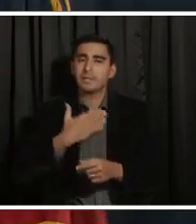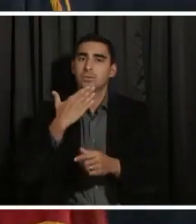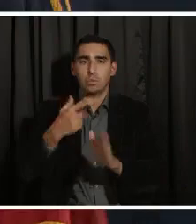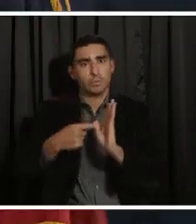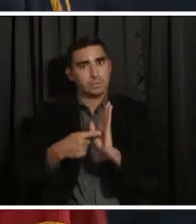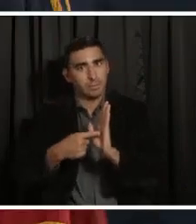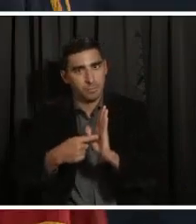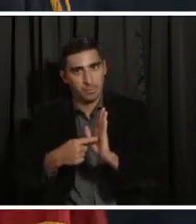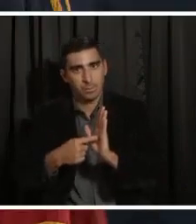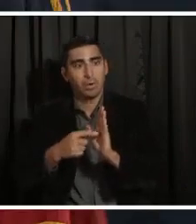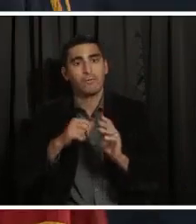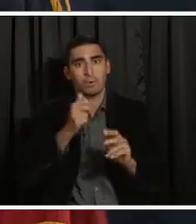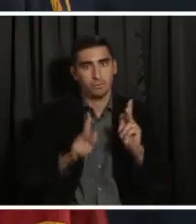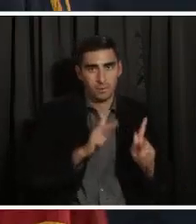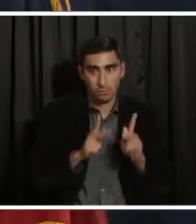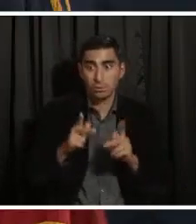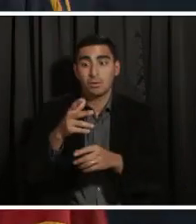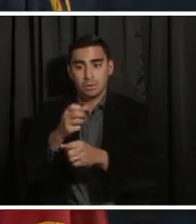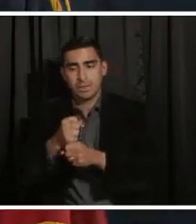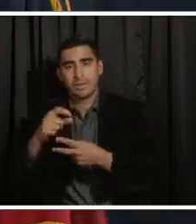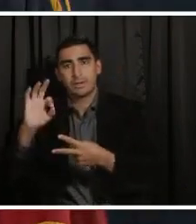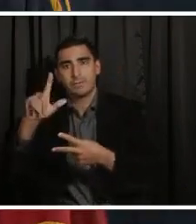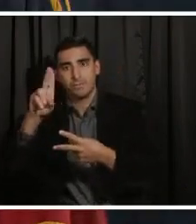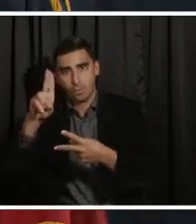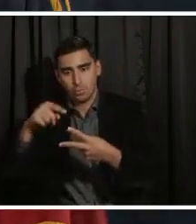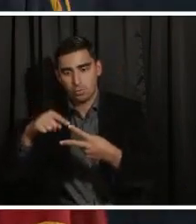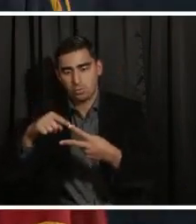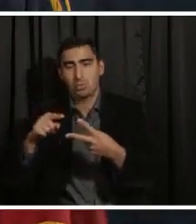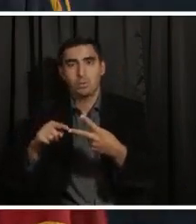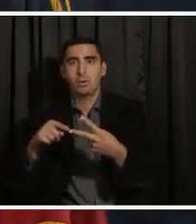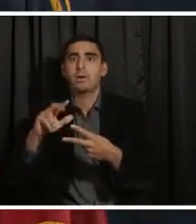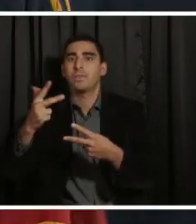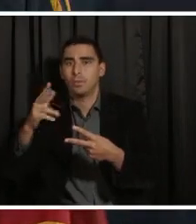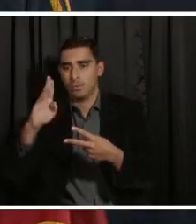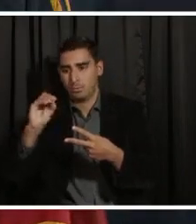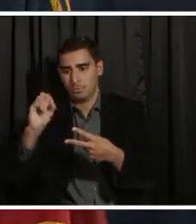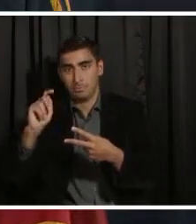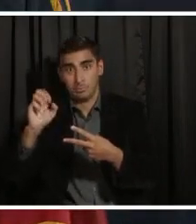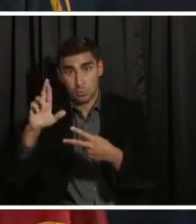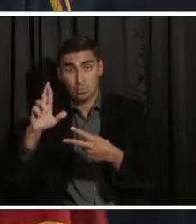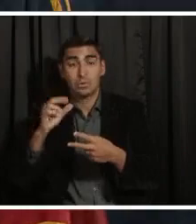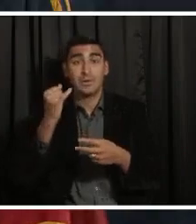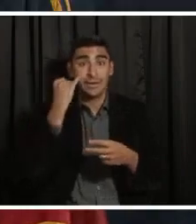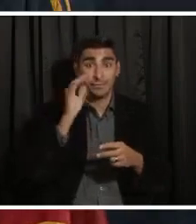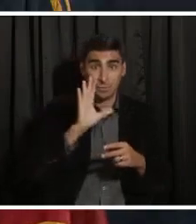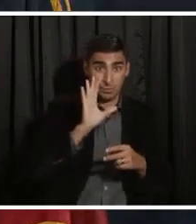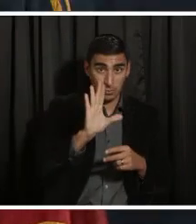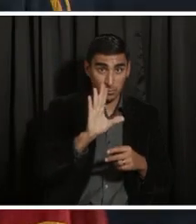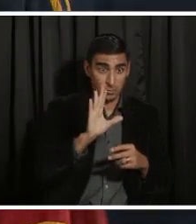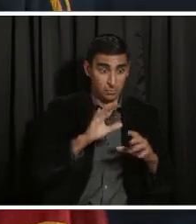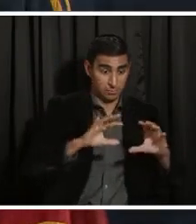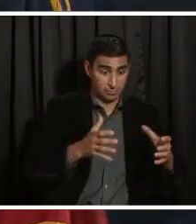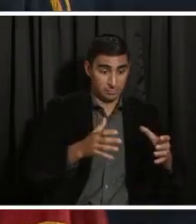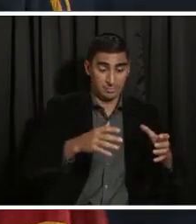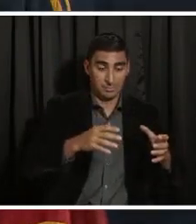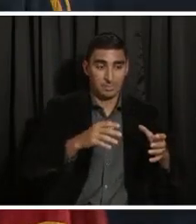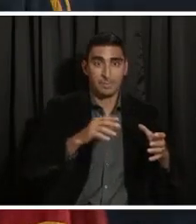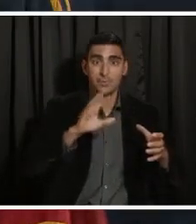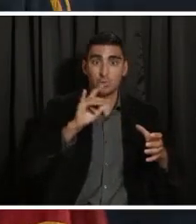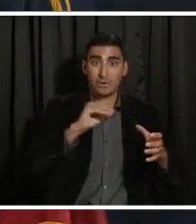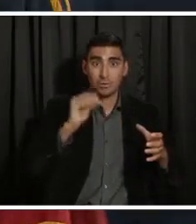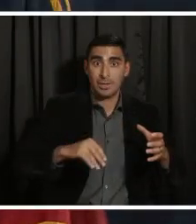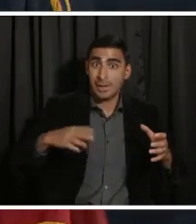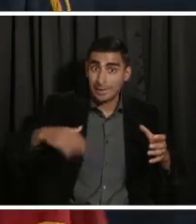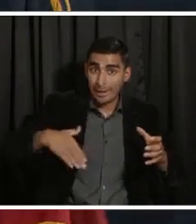booster. For Coloradans who haven't yet been vaccinated, please get vaccinated to protect yourself. The virus will